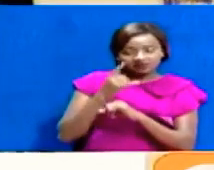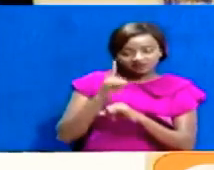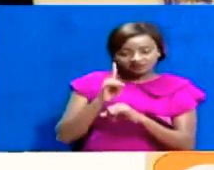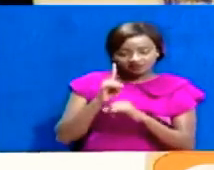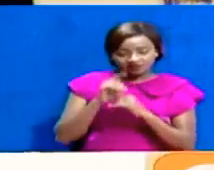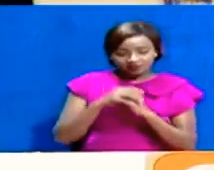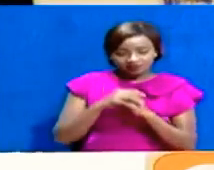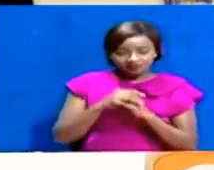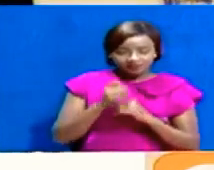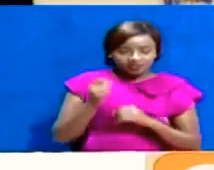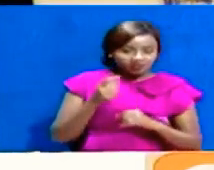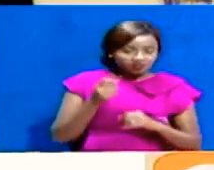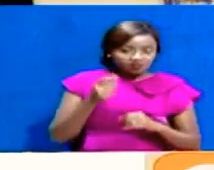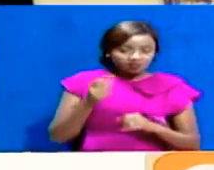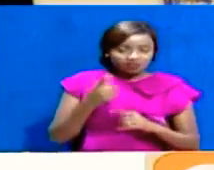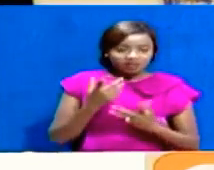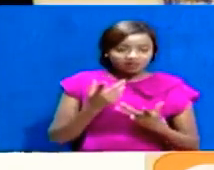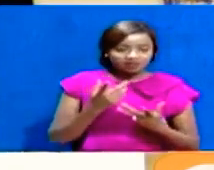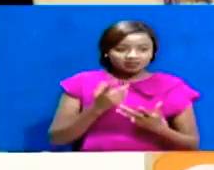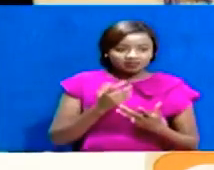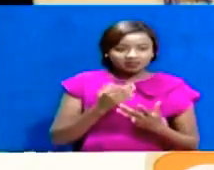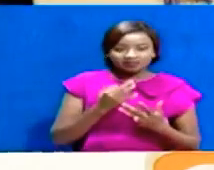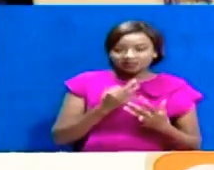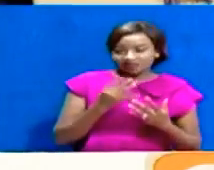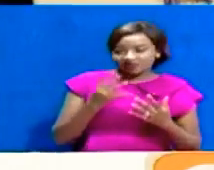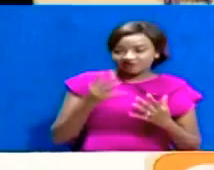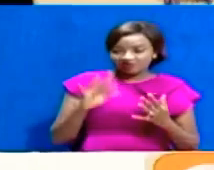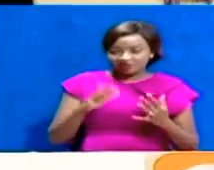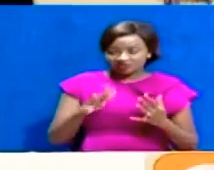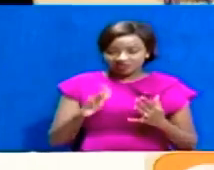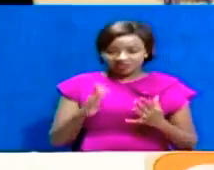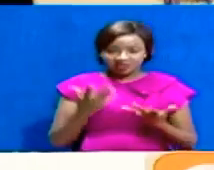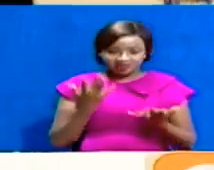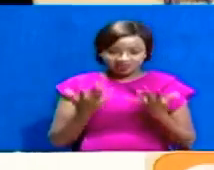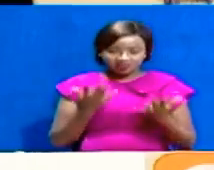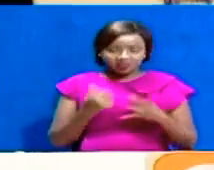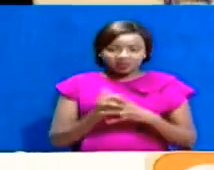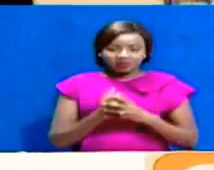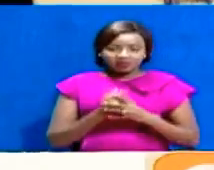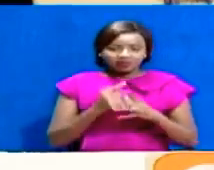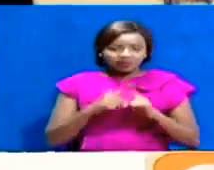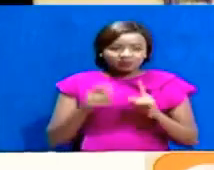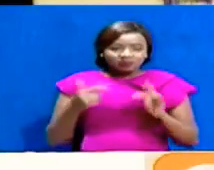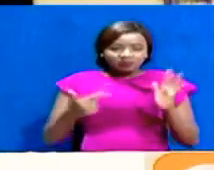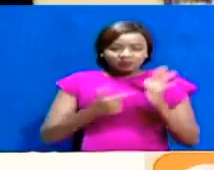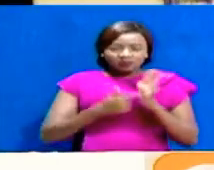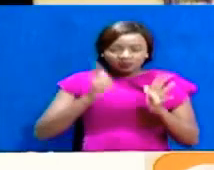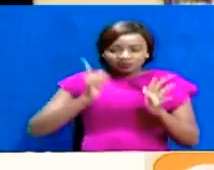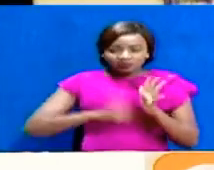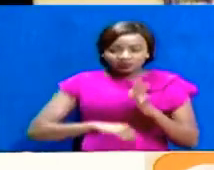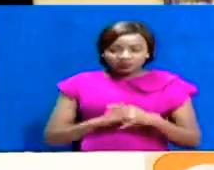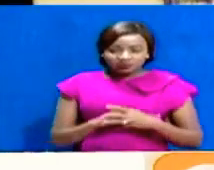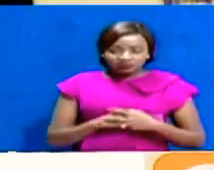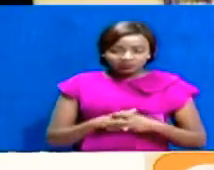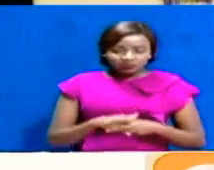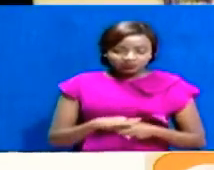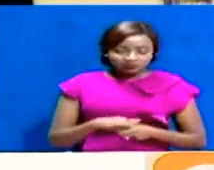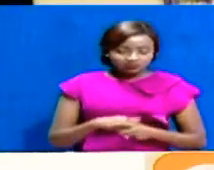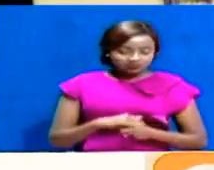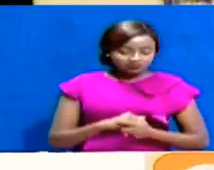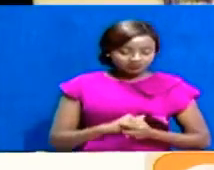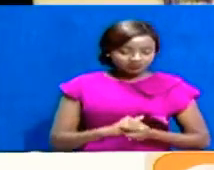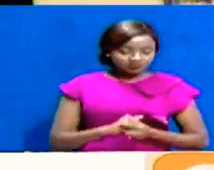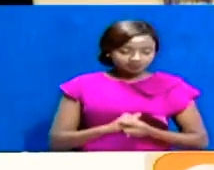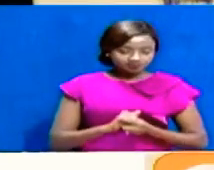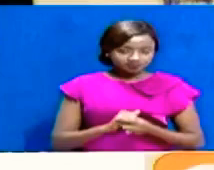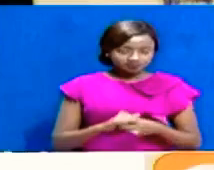the months don't pass, we won't be able to know how long. But I just want to say something positive in the light of reinfections, and if we